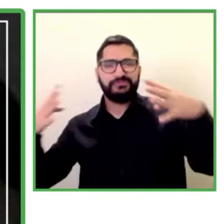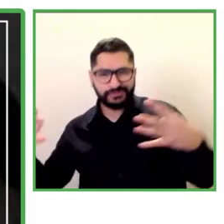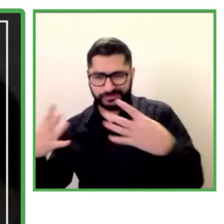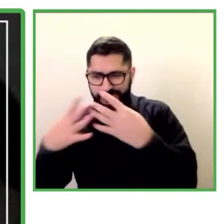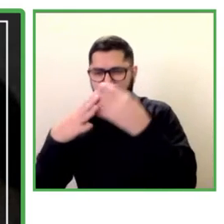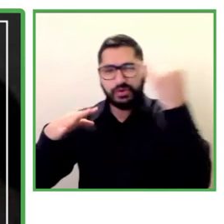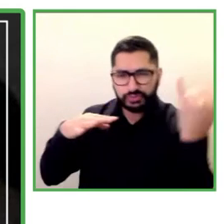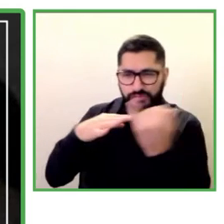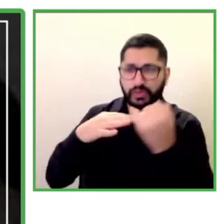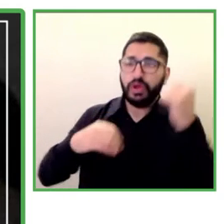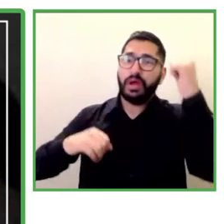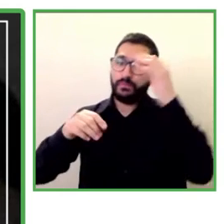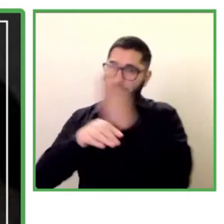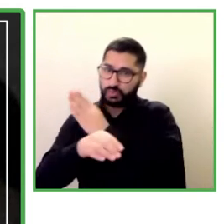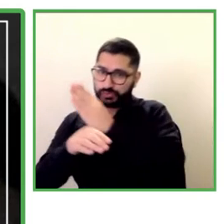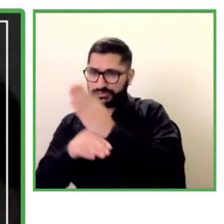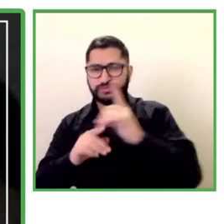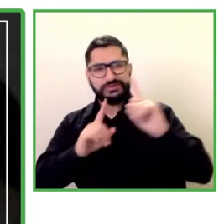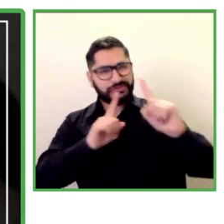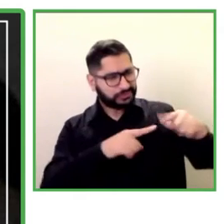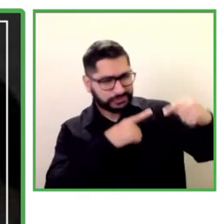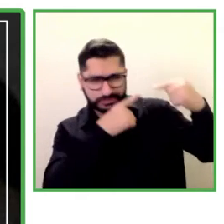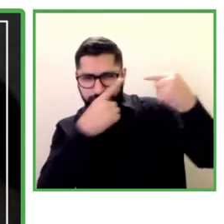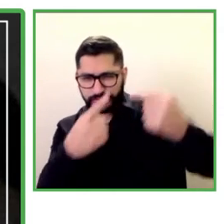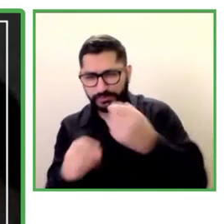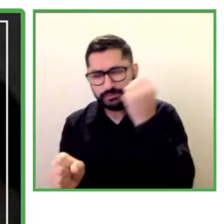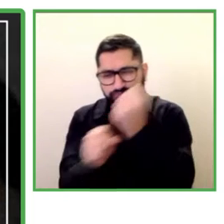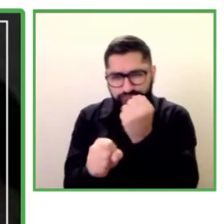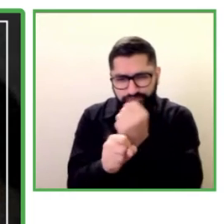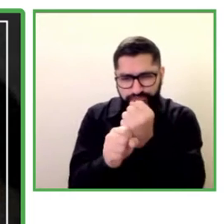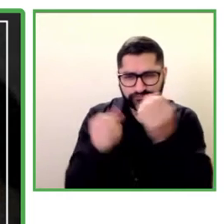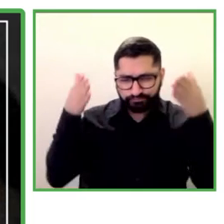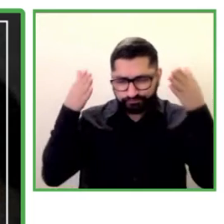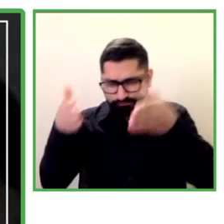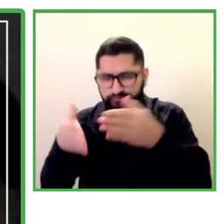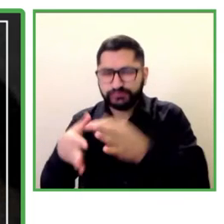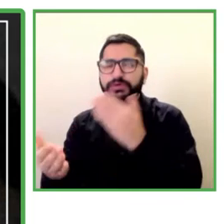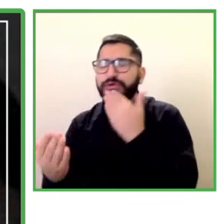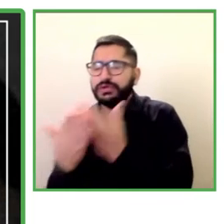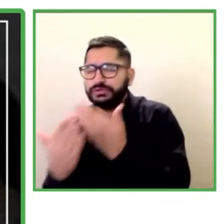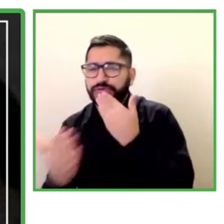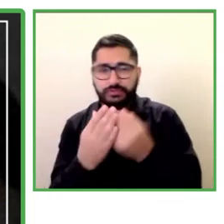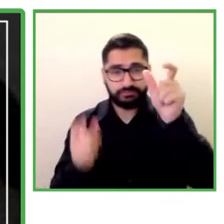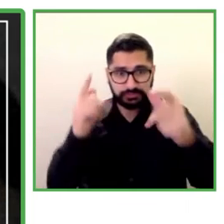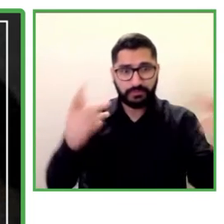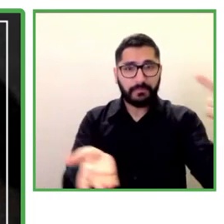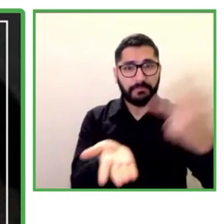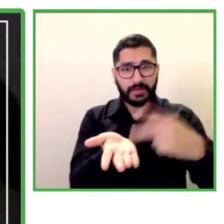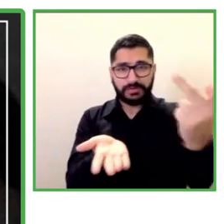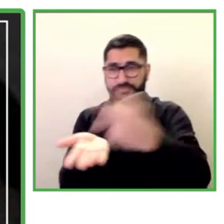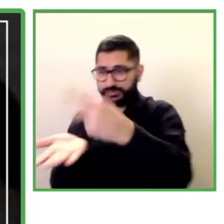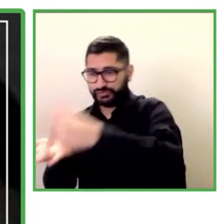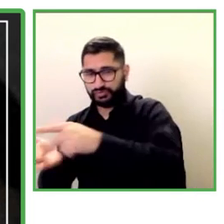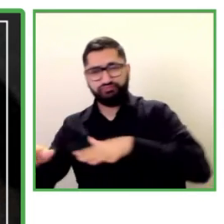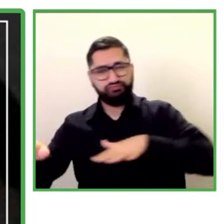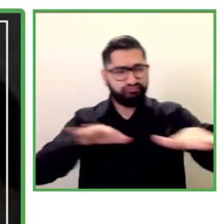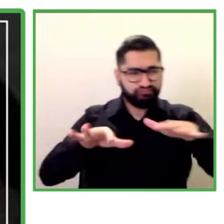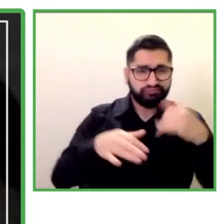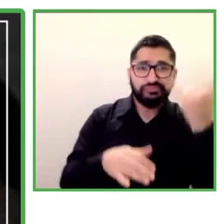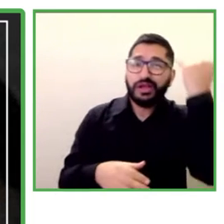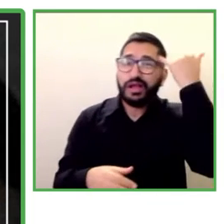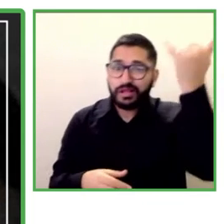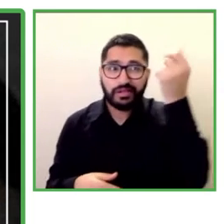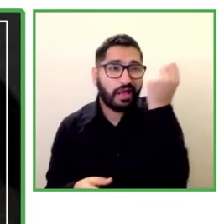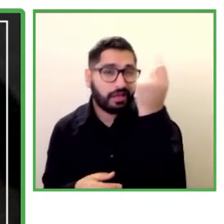Inclusive Company Network, and we thank you for the invitation to participate in this activity. And we understand that we